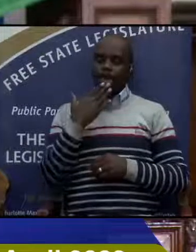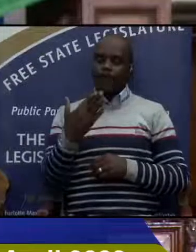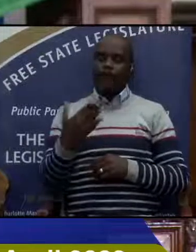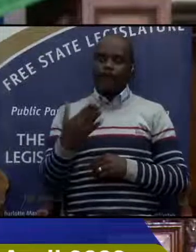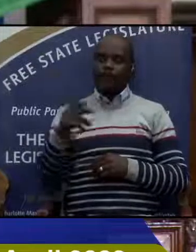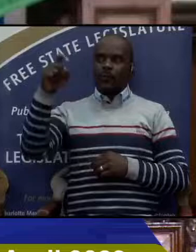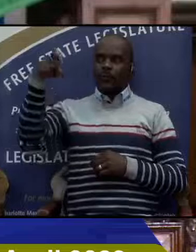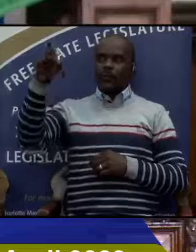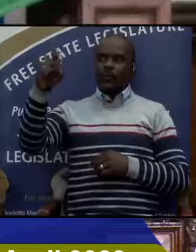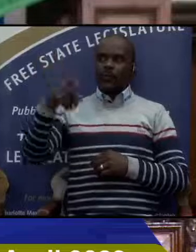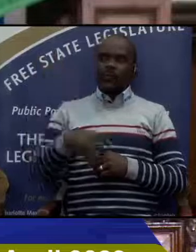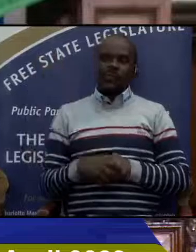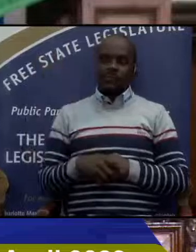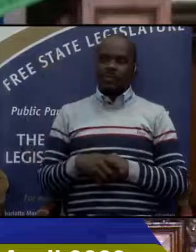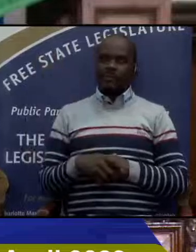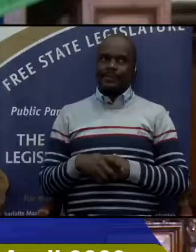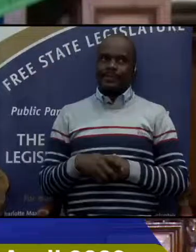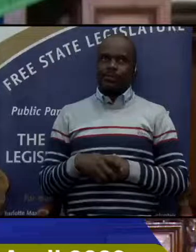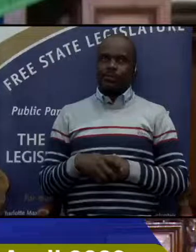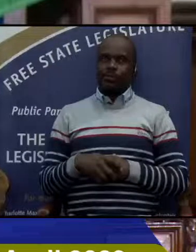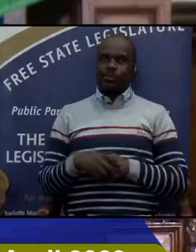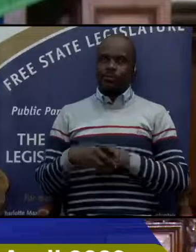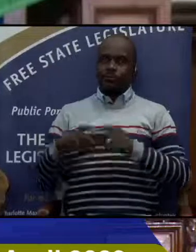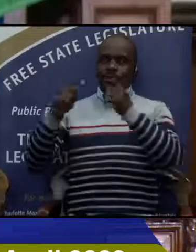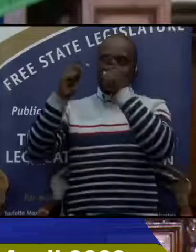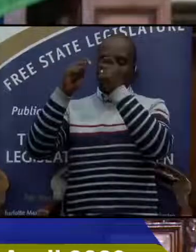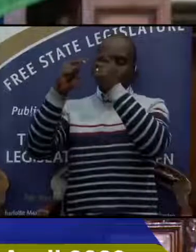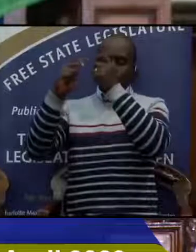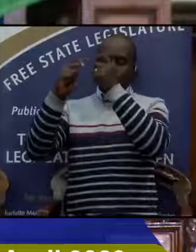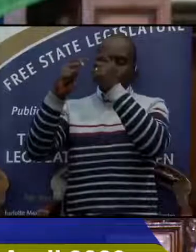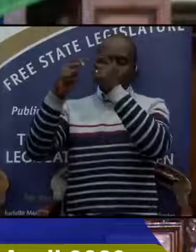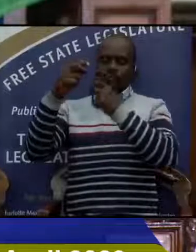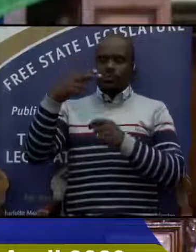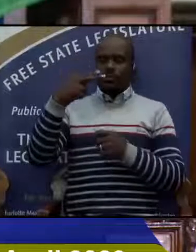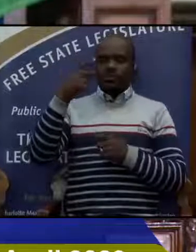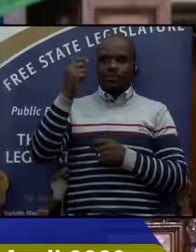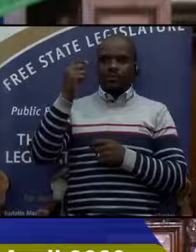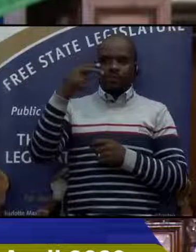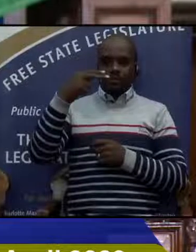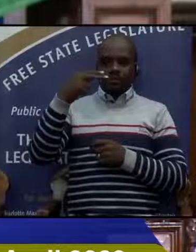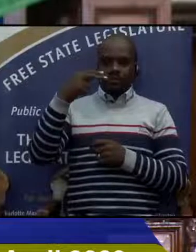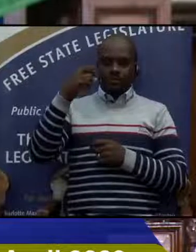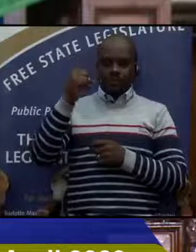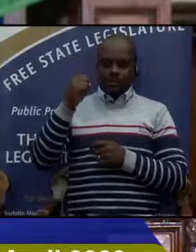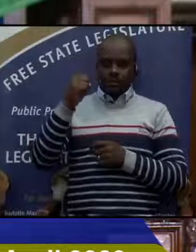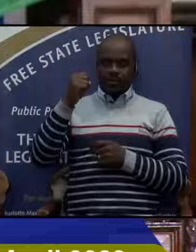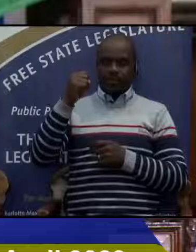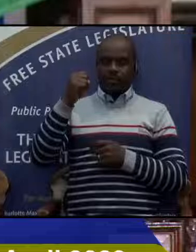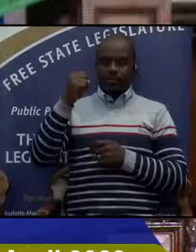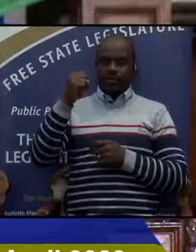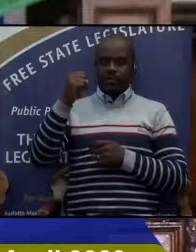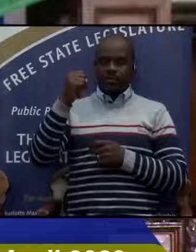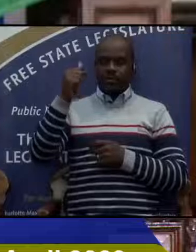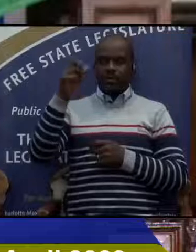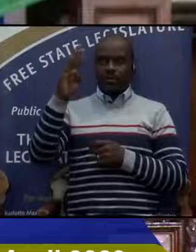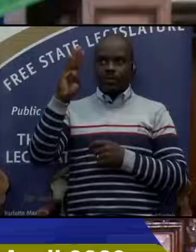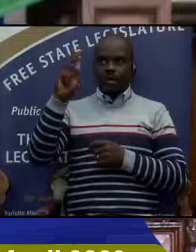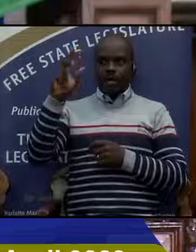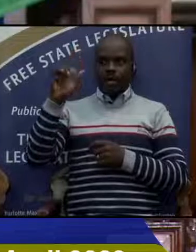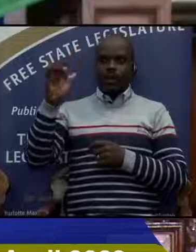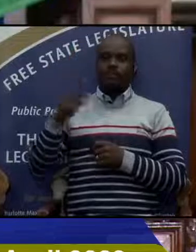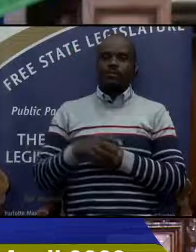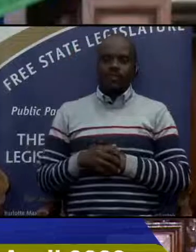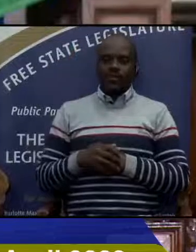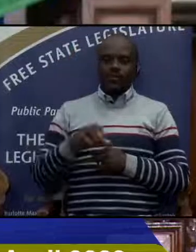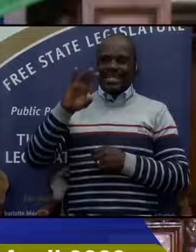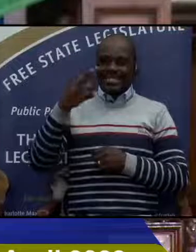The Honourable Shabalala has certainly stood up. Last things need to check in the whole time. I'm still waiting